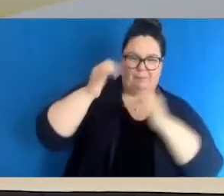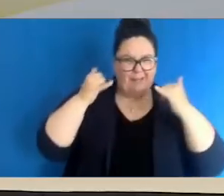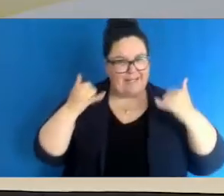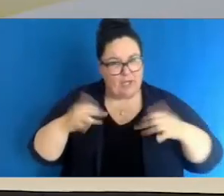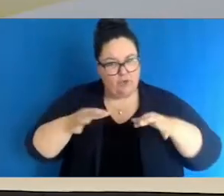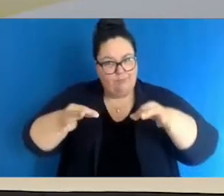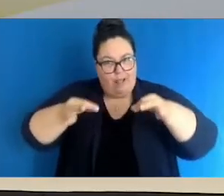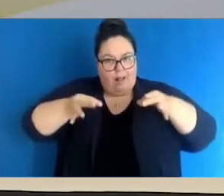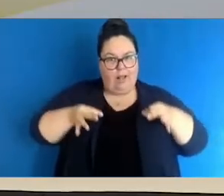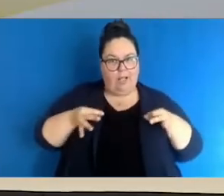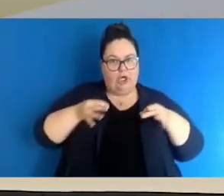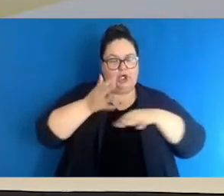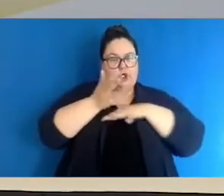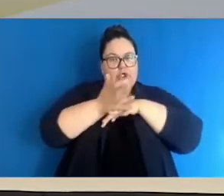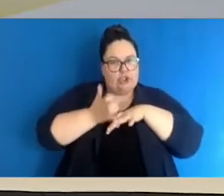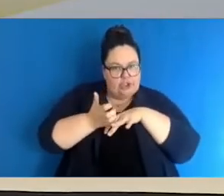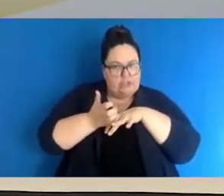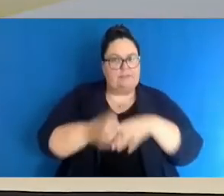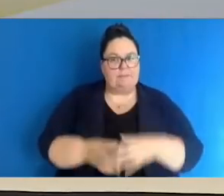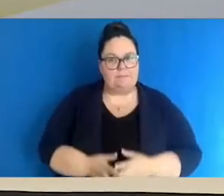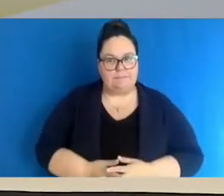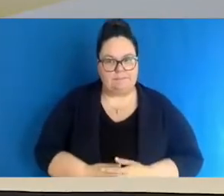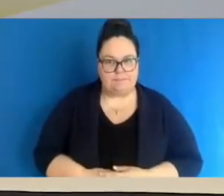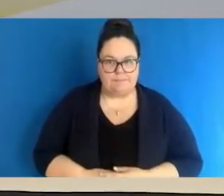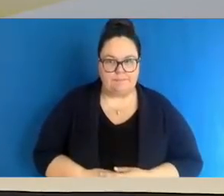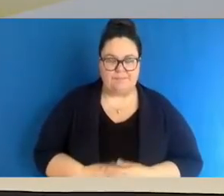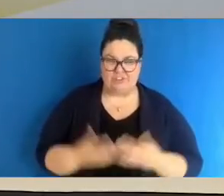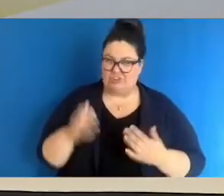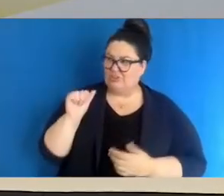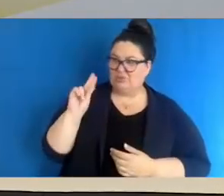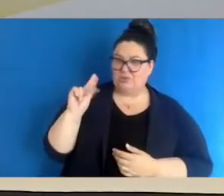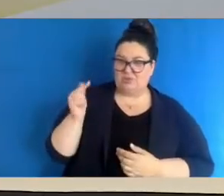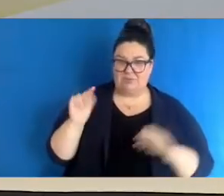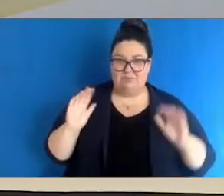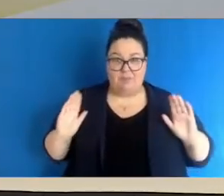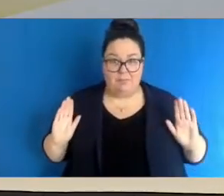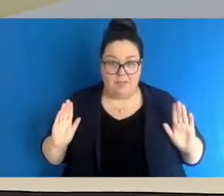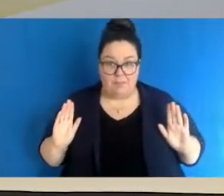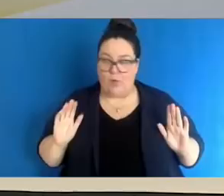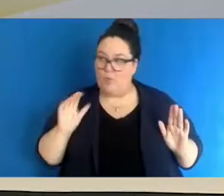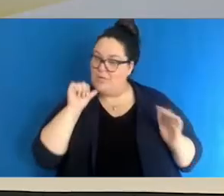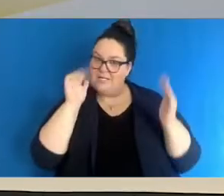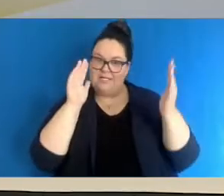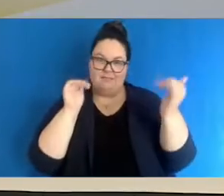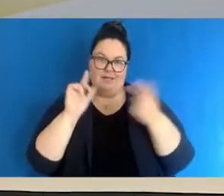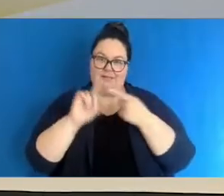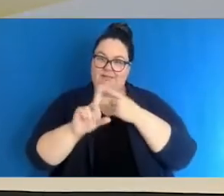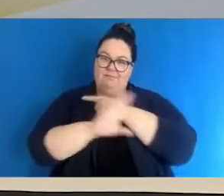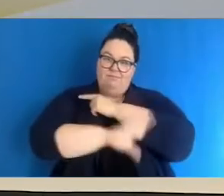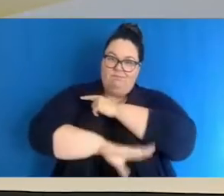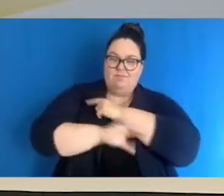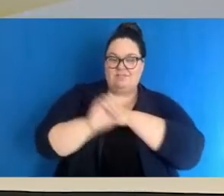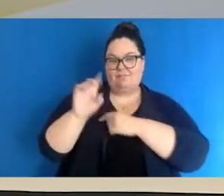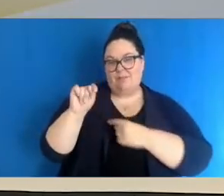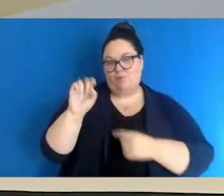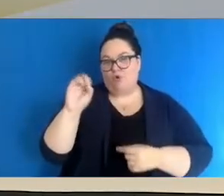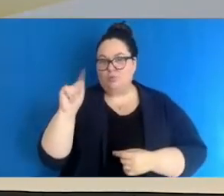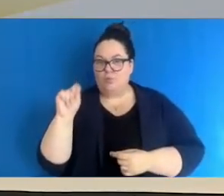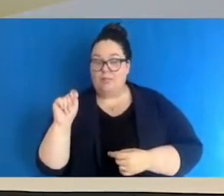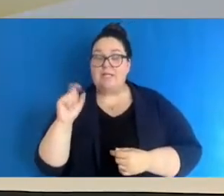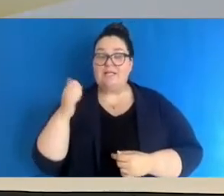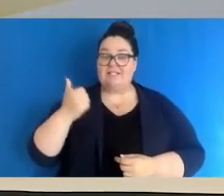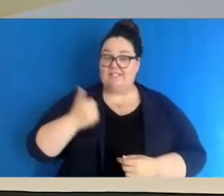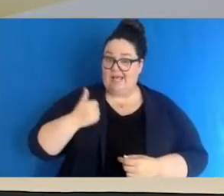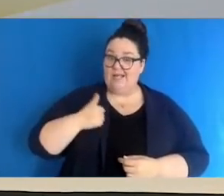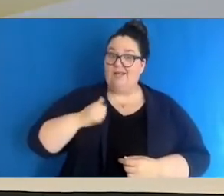experiencing earlier here in August, and it is earlier than expected. Canada is experiencing the